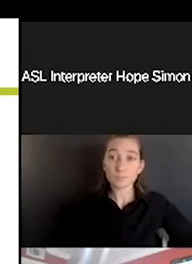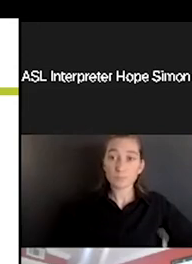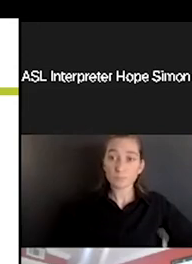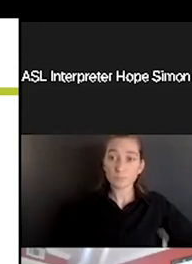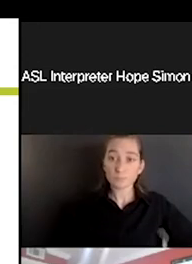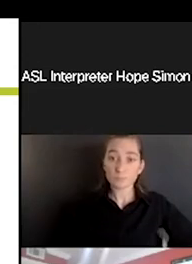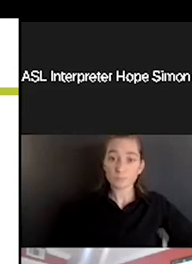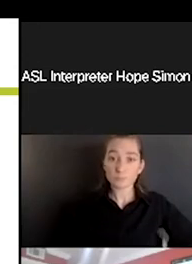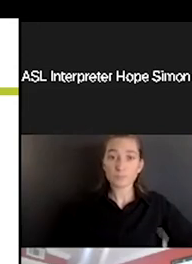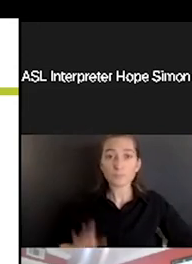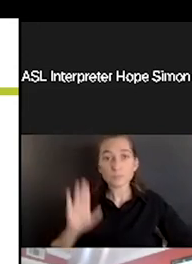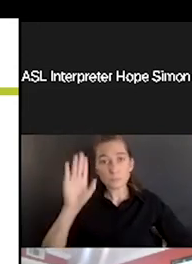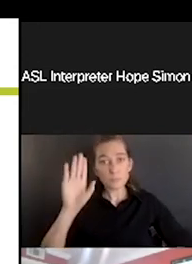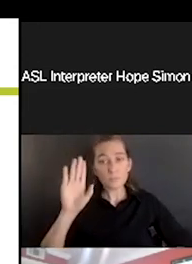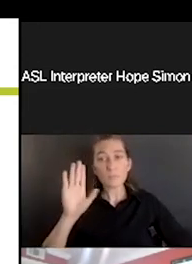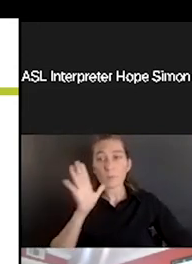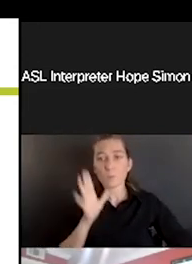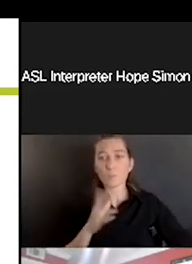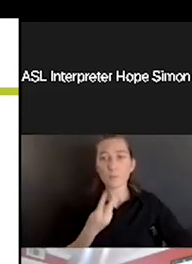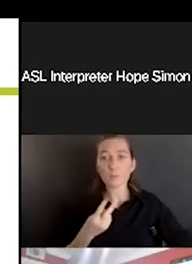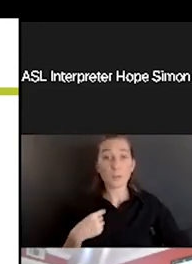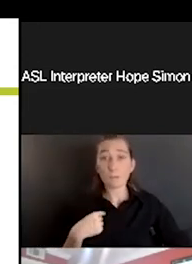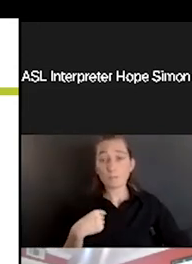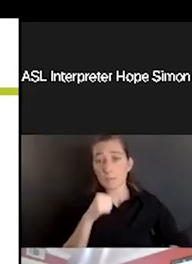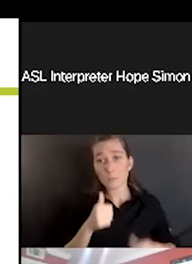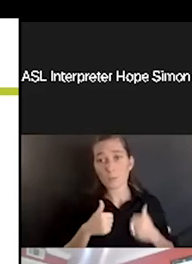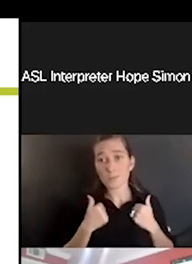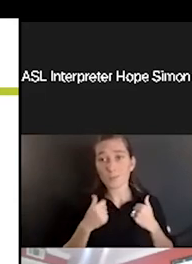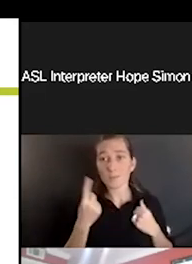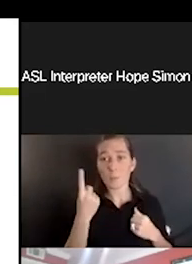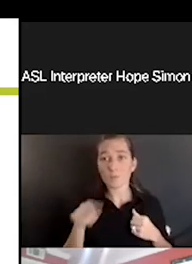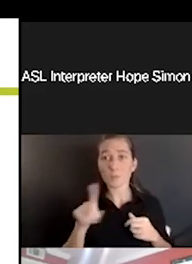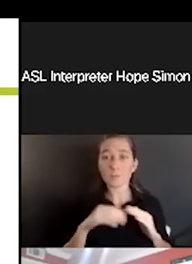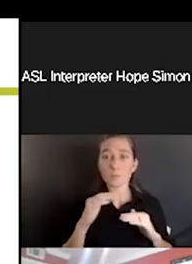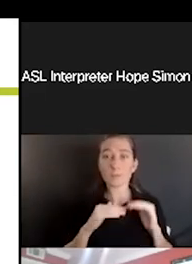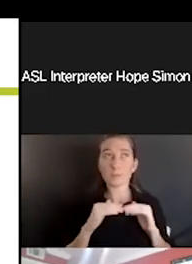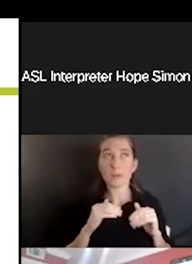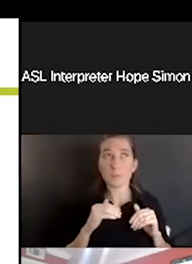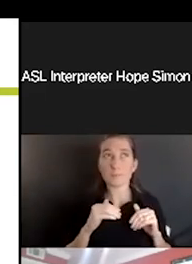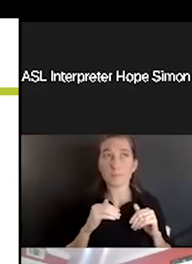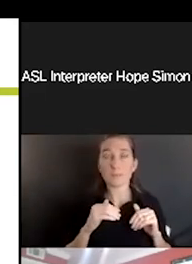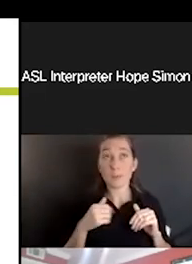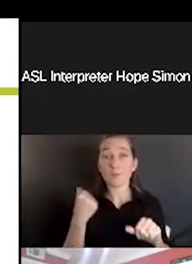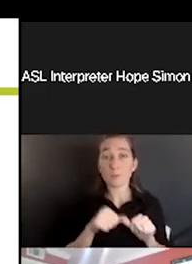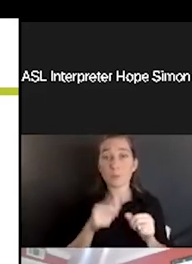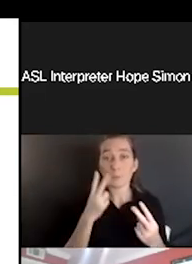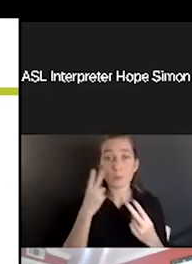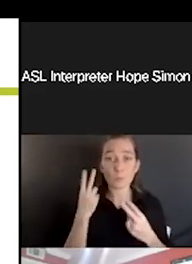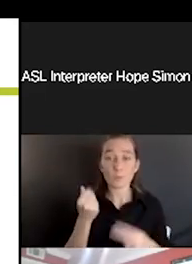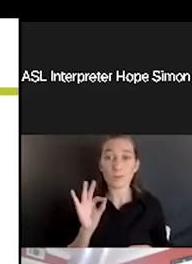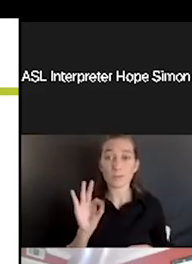I don't live in one of those buildings. However, after the earthquake, or the 94 earthquake,